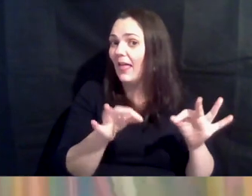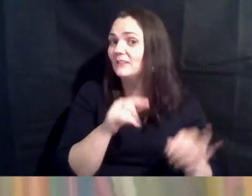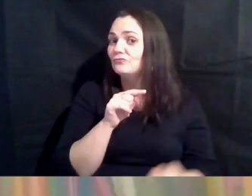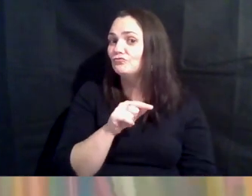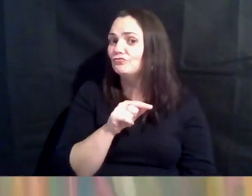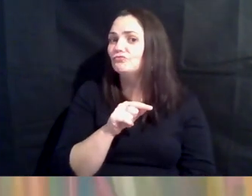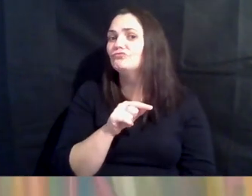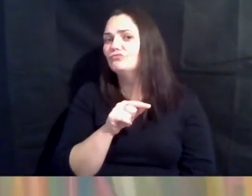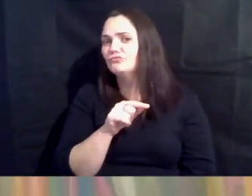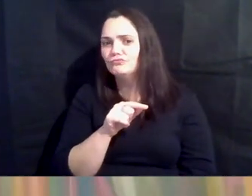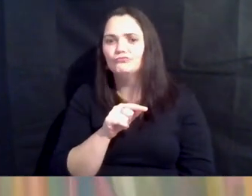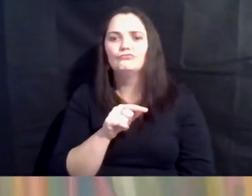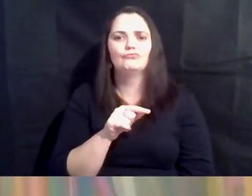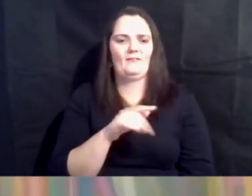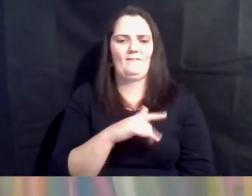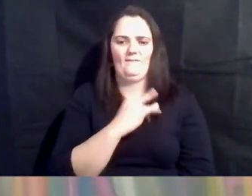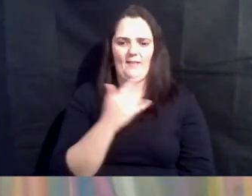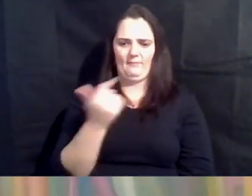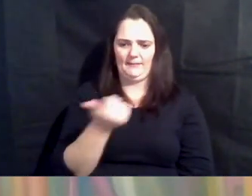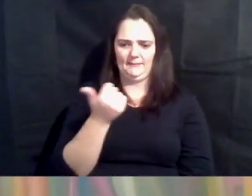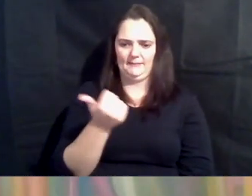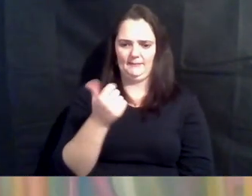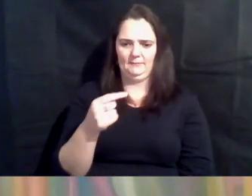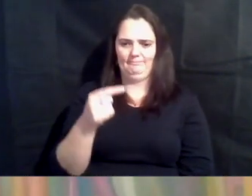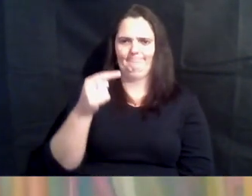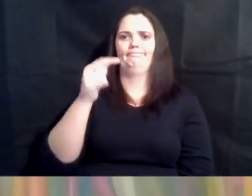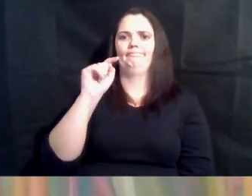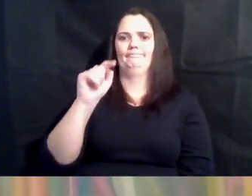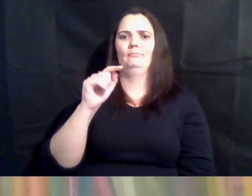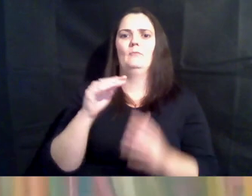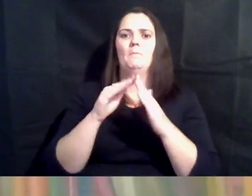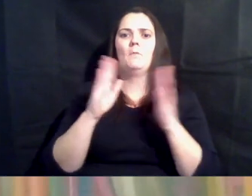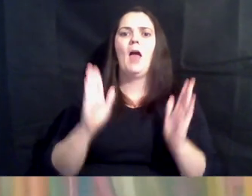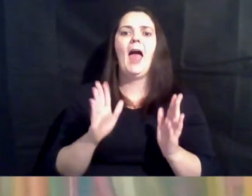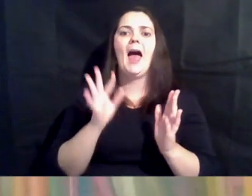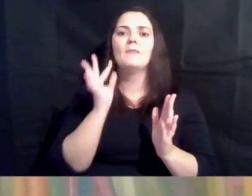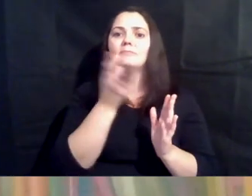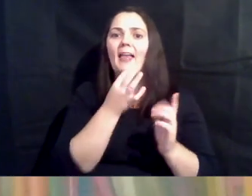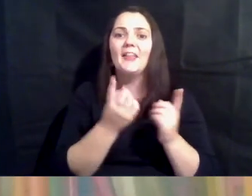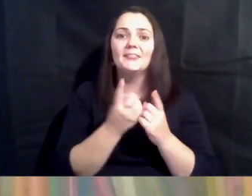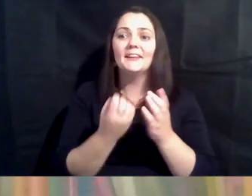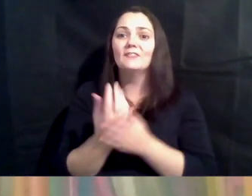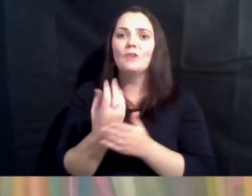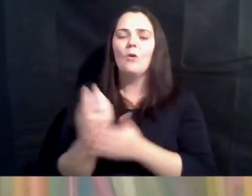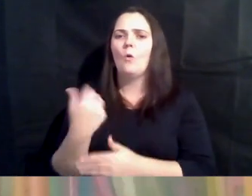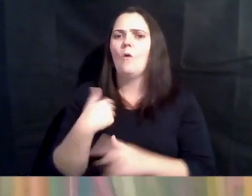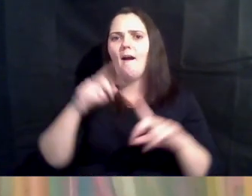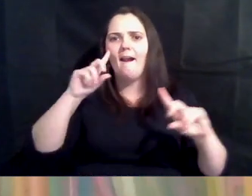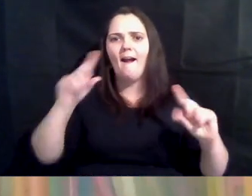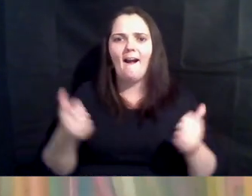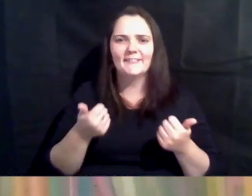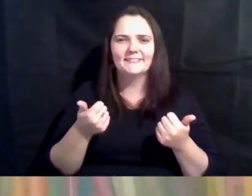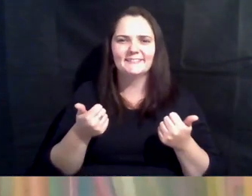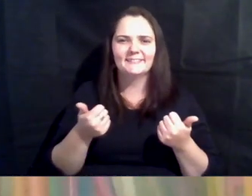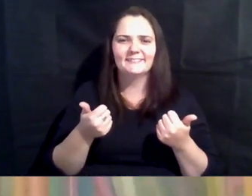actually quite exciting. House plants are really coming up on top. Now I'm like, oh, I actually love my houseplants so much, so I would love to immortalize them in